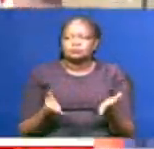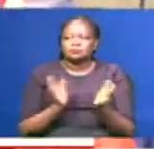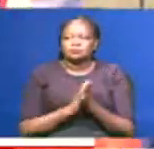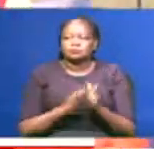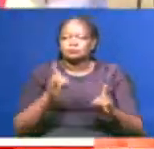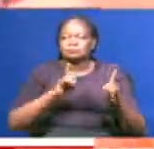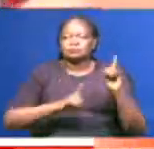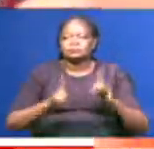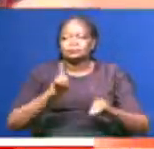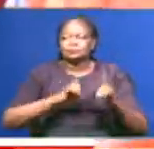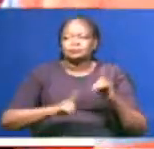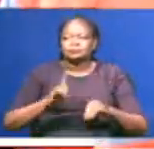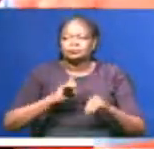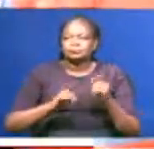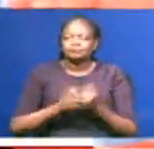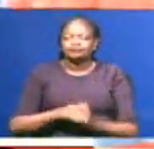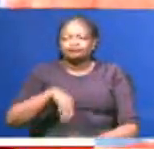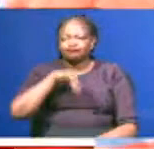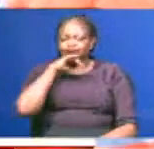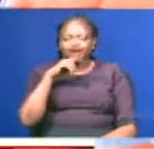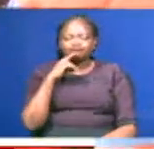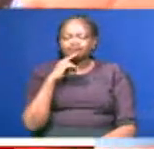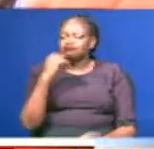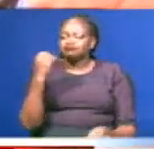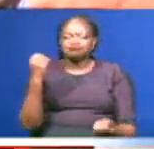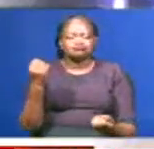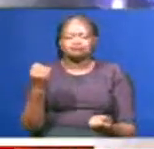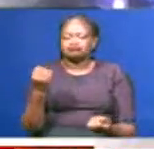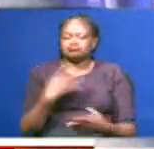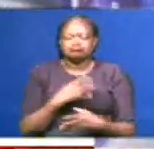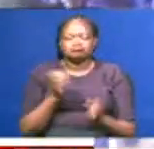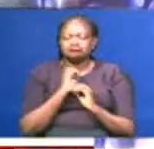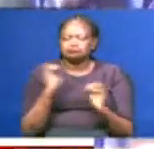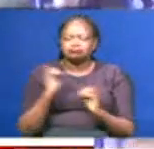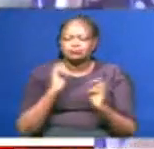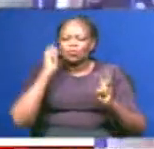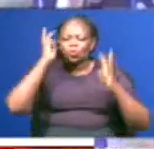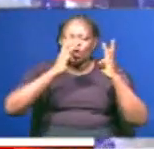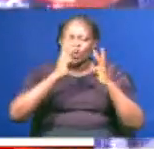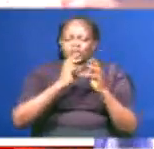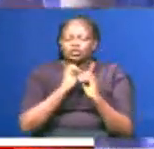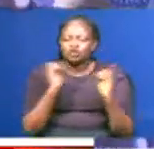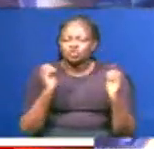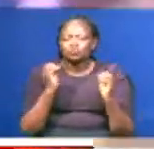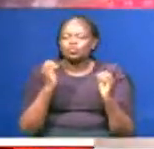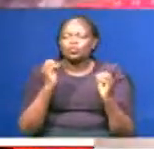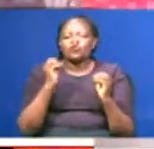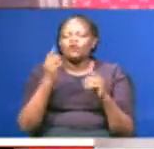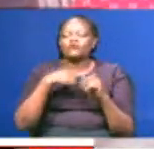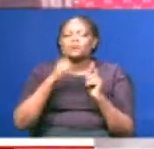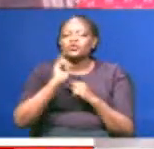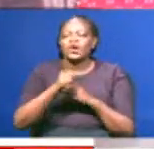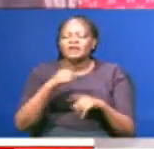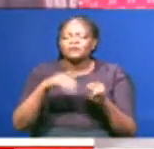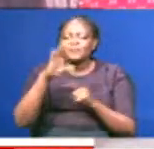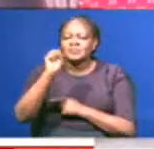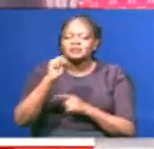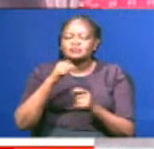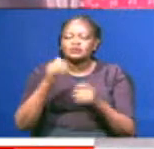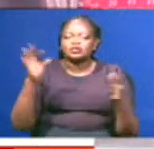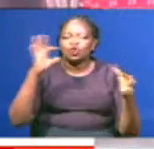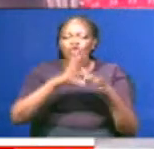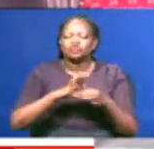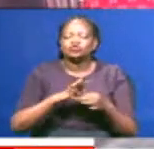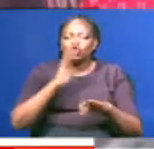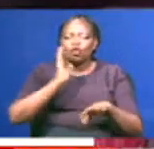Raila Odinga says he will not be shaken by the threats by Interior Cabinet Secretary Kithure Kindiki over the coalition's call